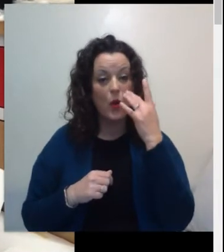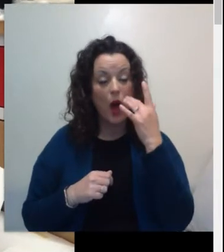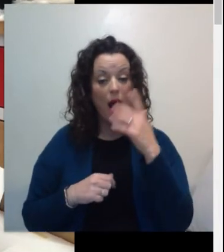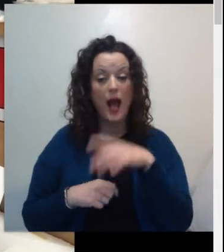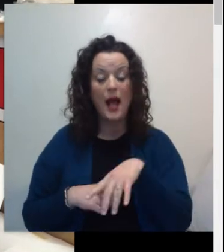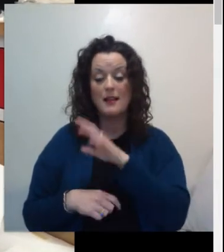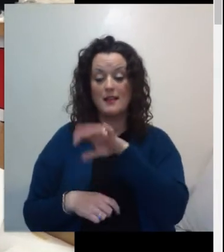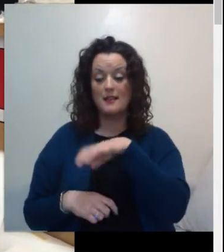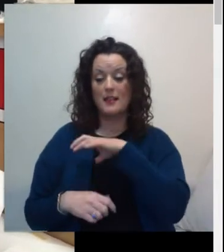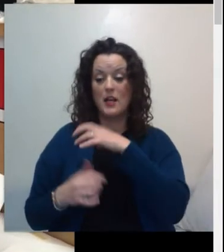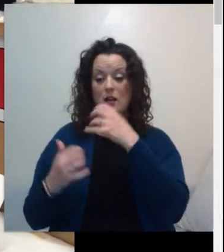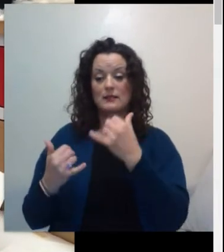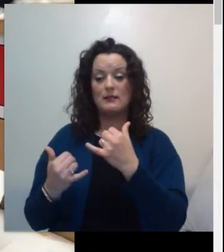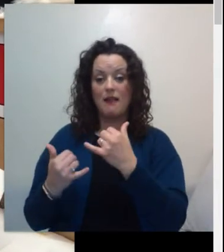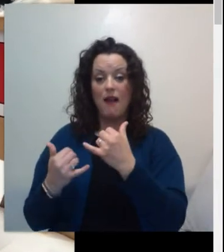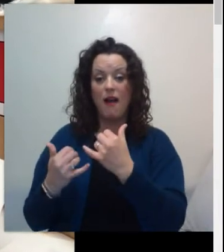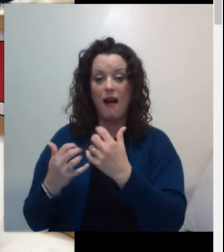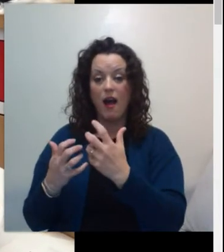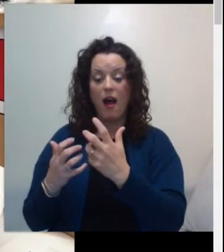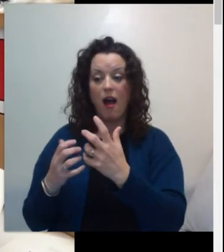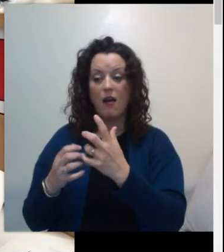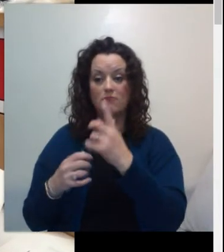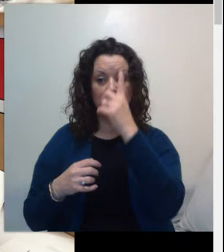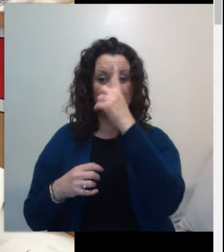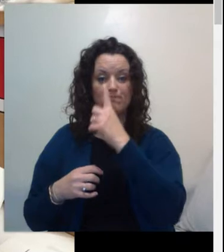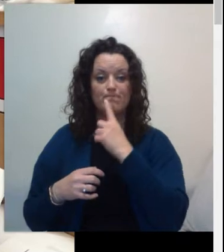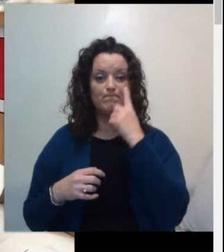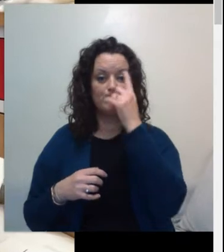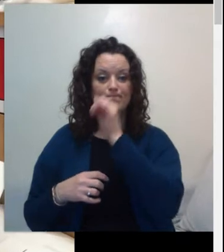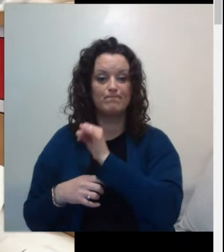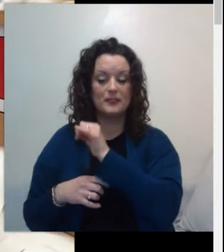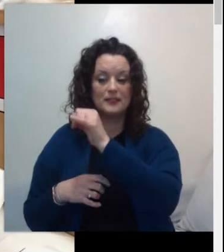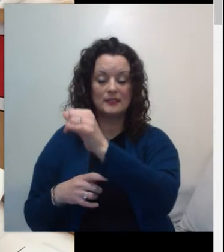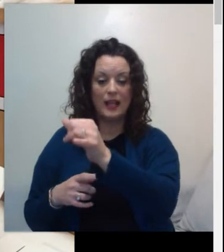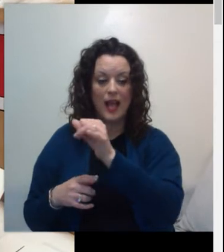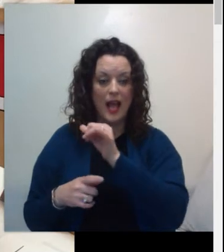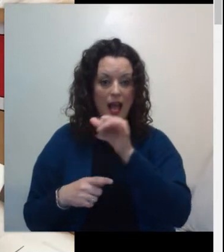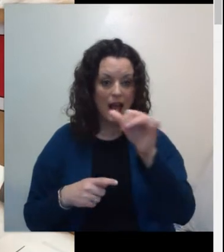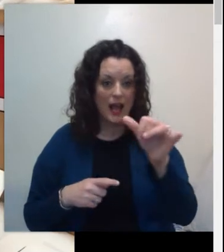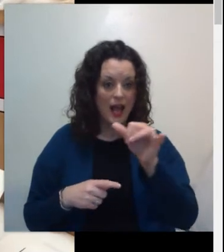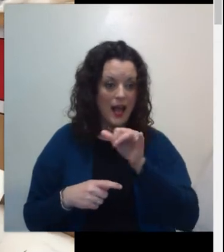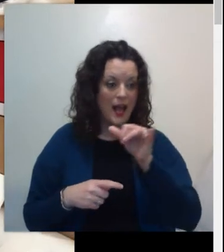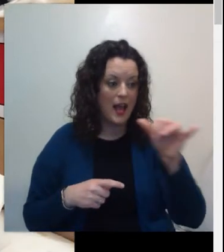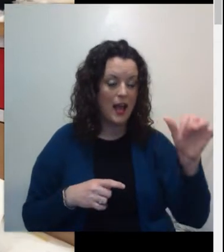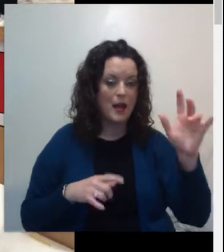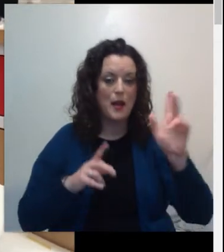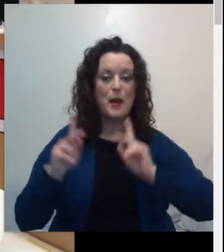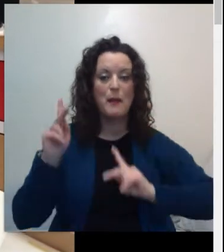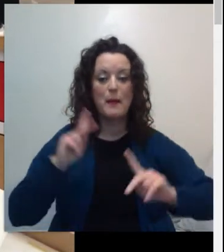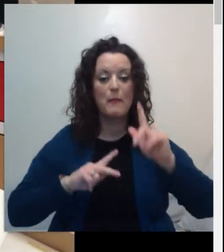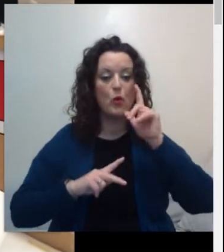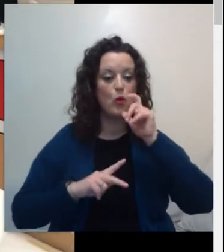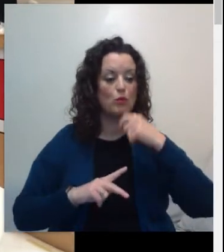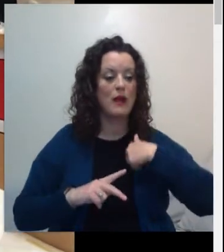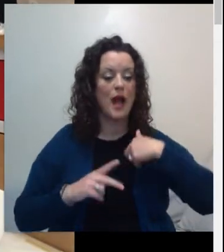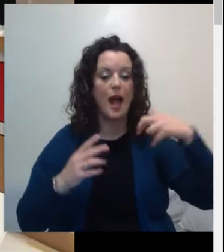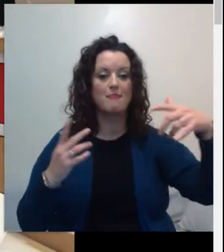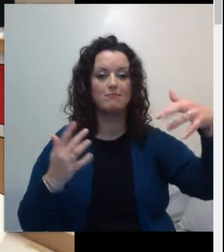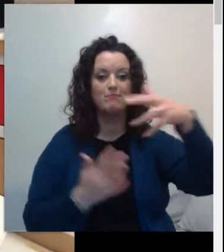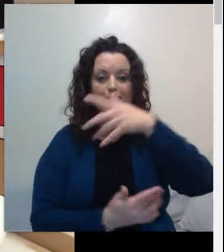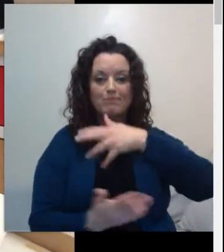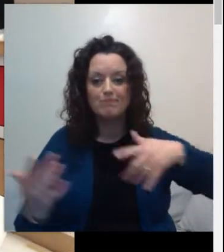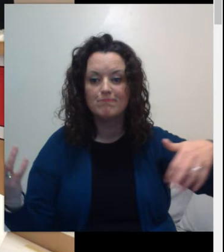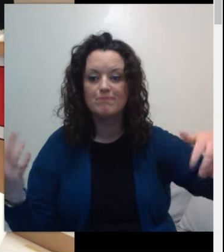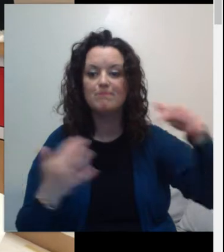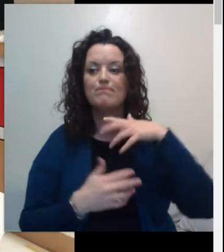more accurately reflect the colors of the people that I see on the street, and the people that are